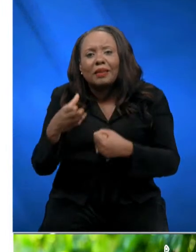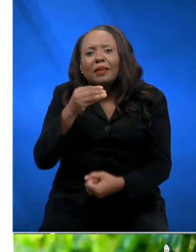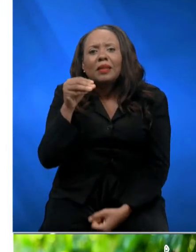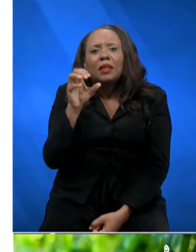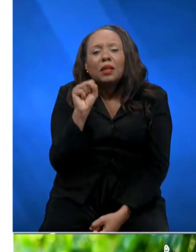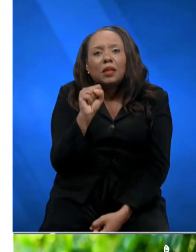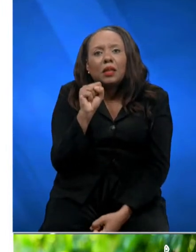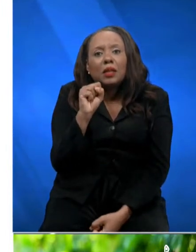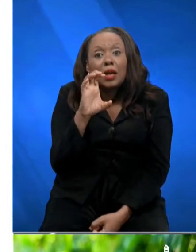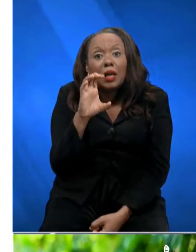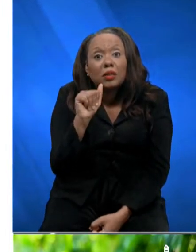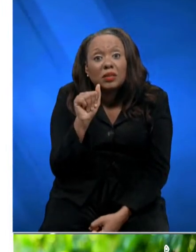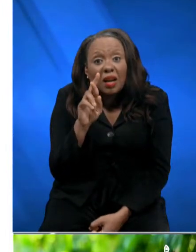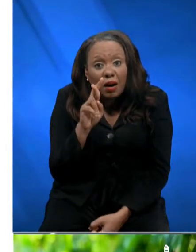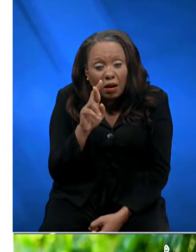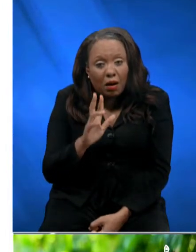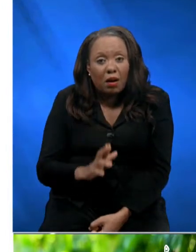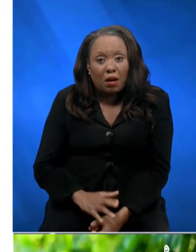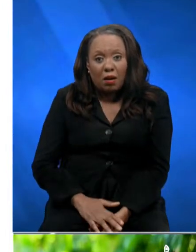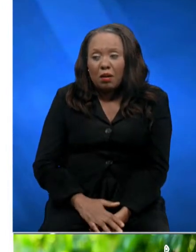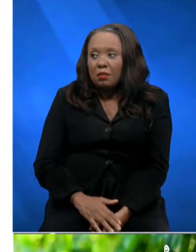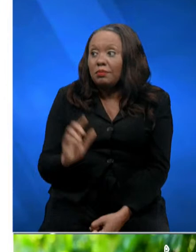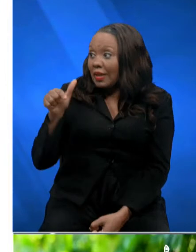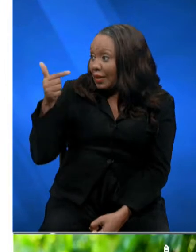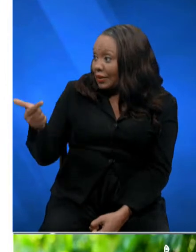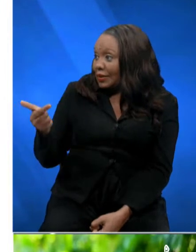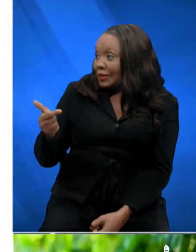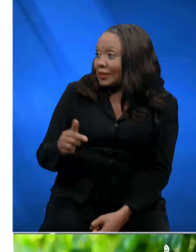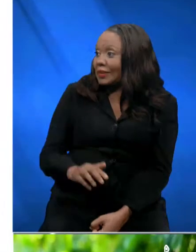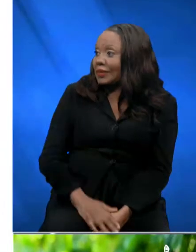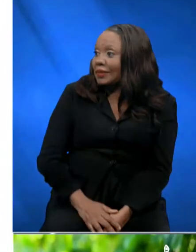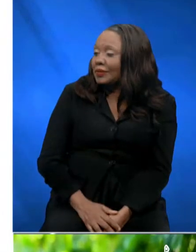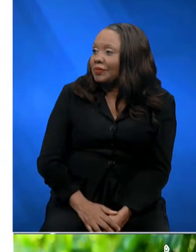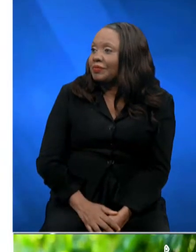vision. So next slide.